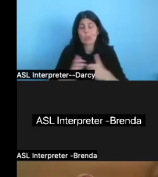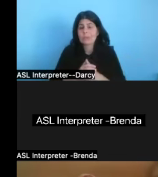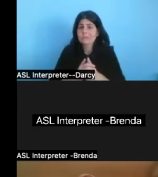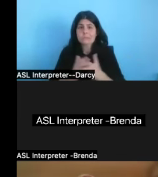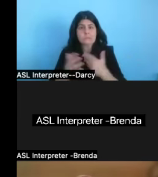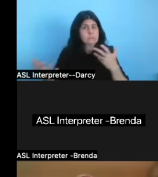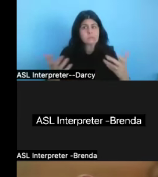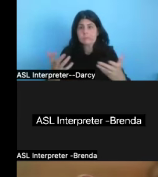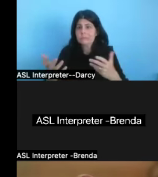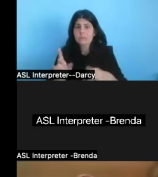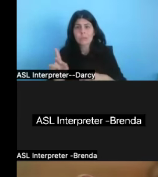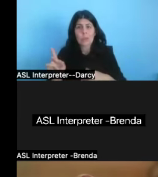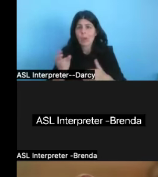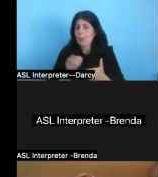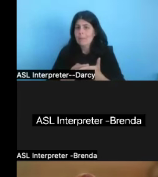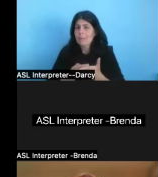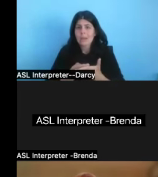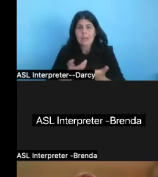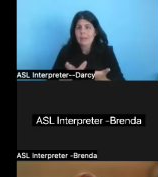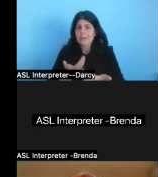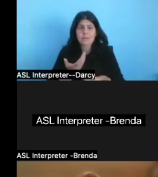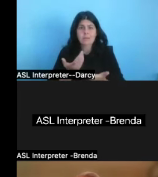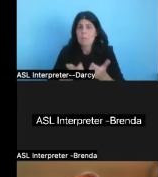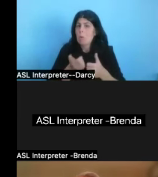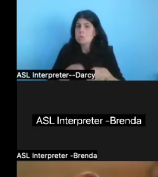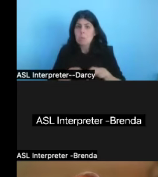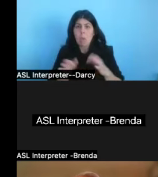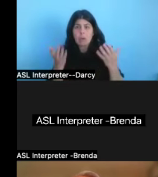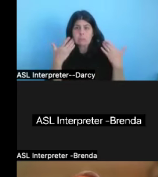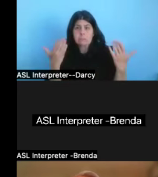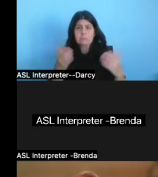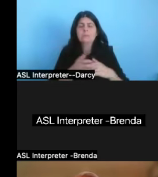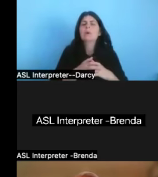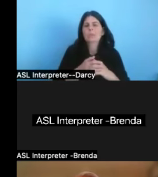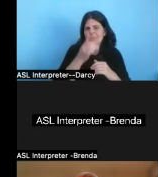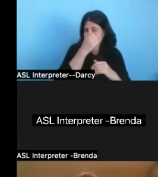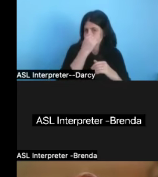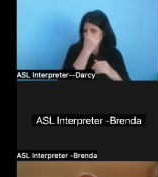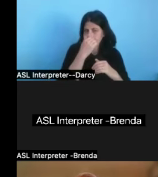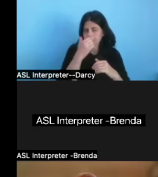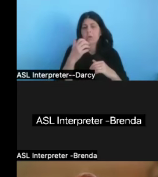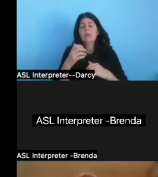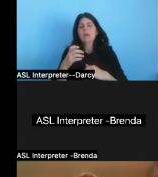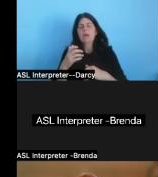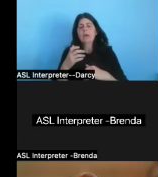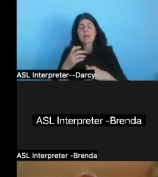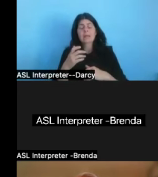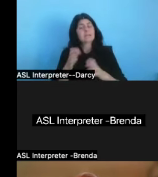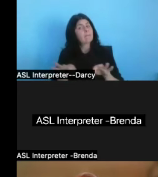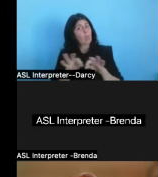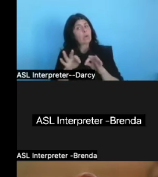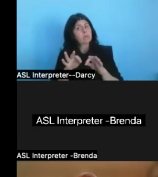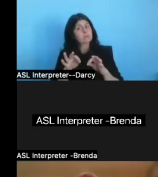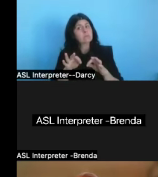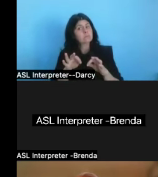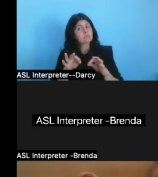So we really need to understand, and I had a line in there just implying this is an important issue, but we